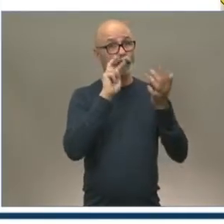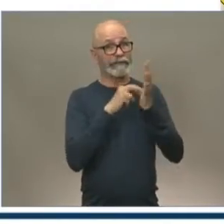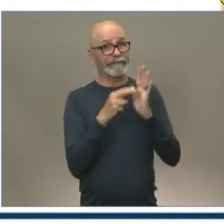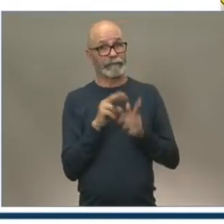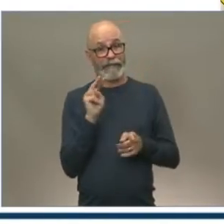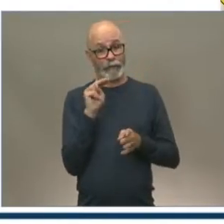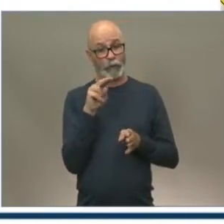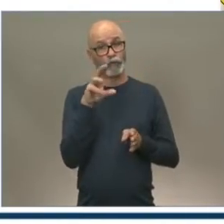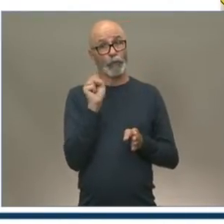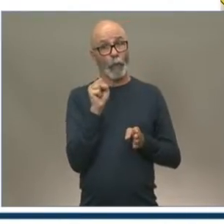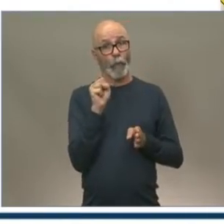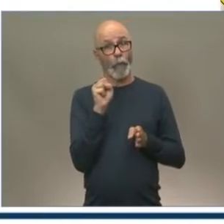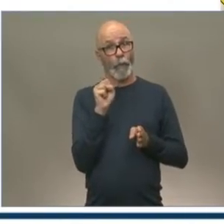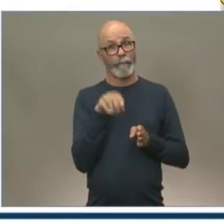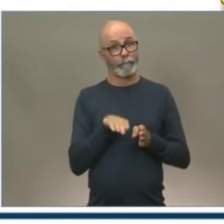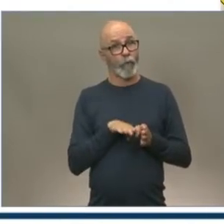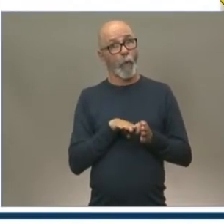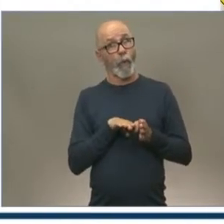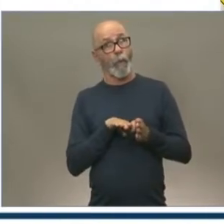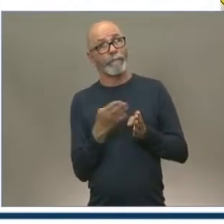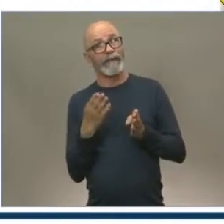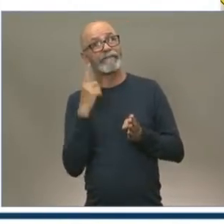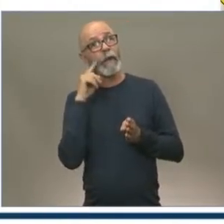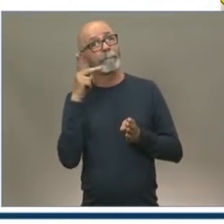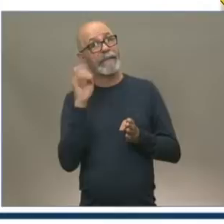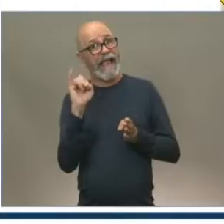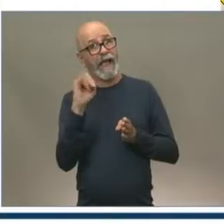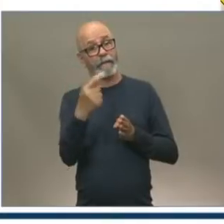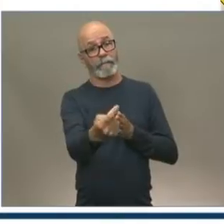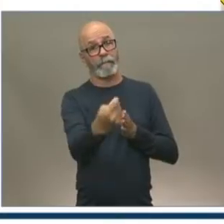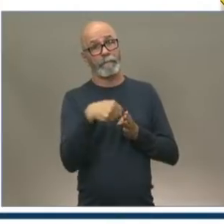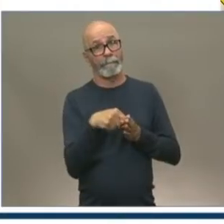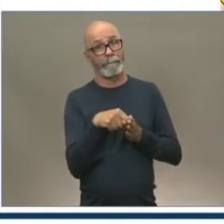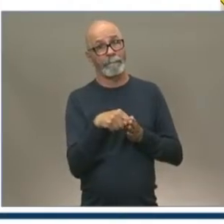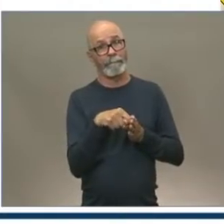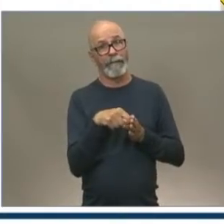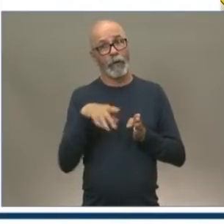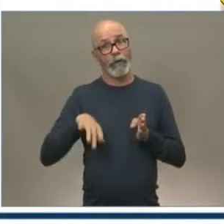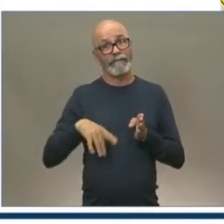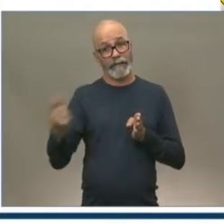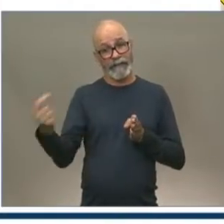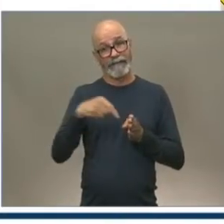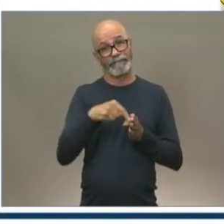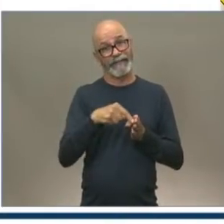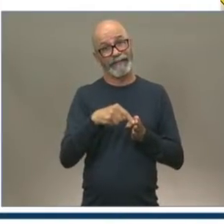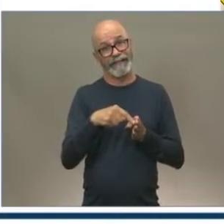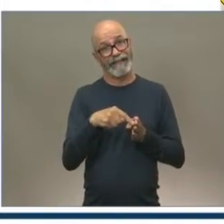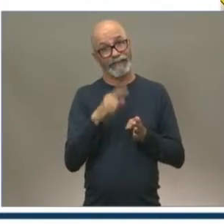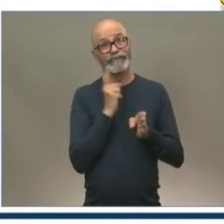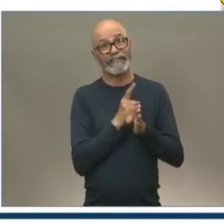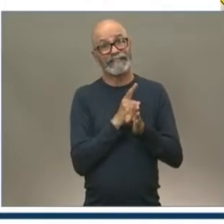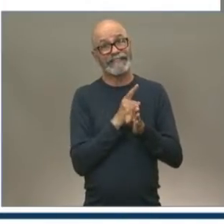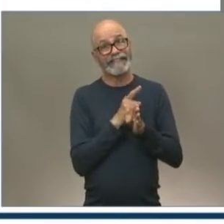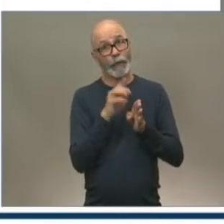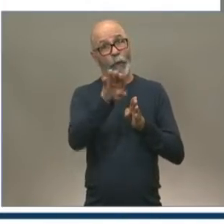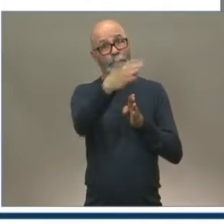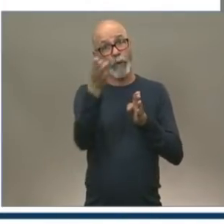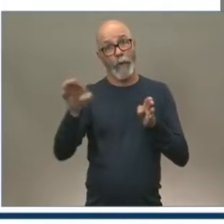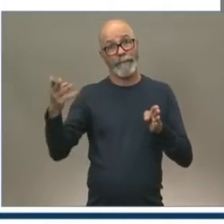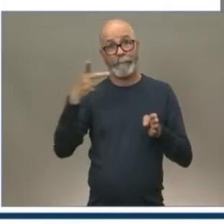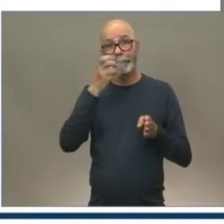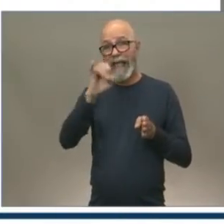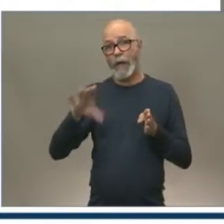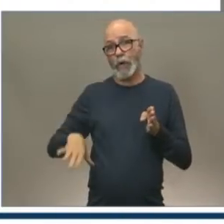open to people coming from PEI and from Newfoundland? That's correct. We haven't put